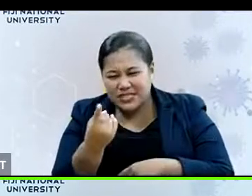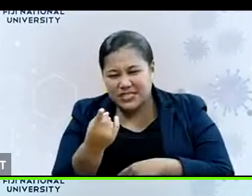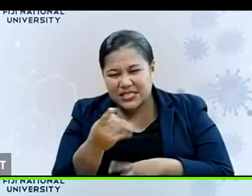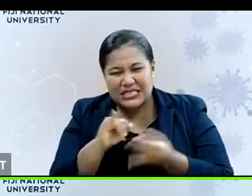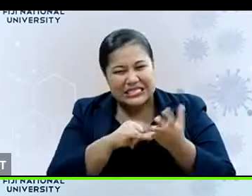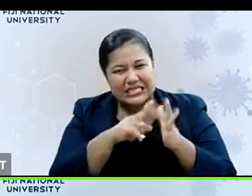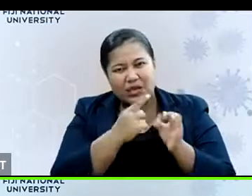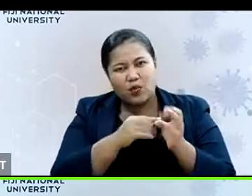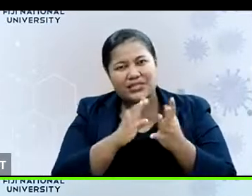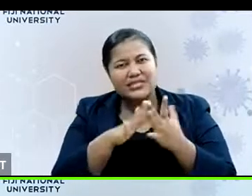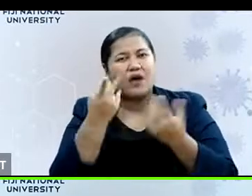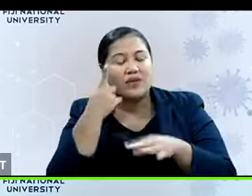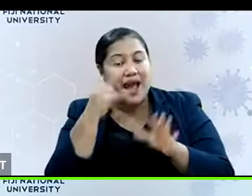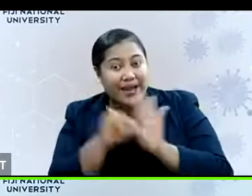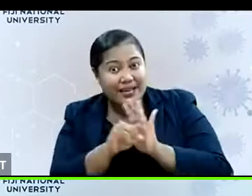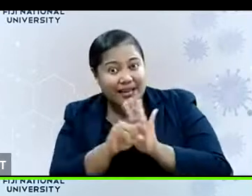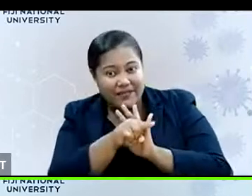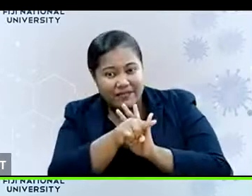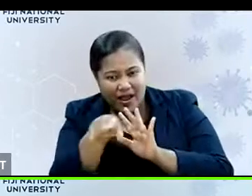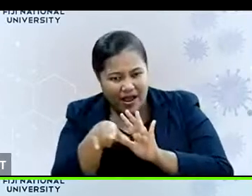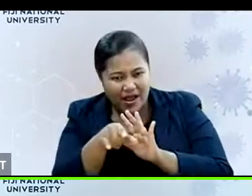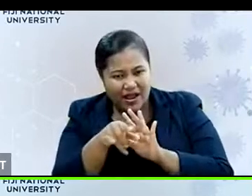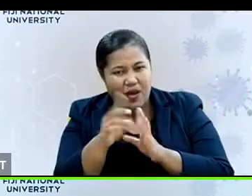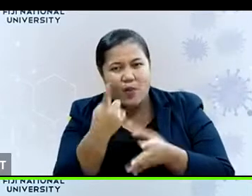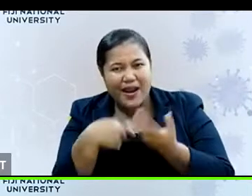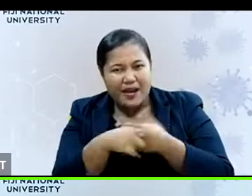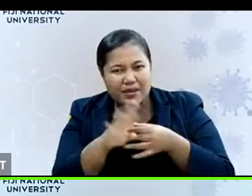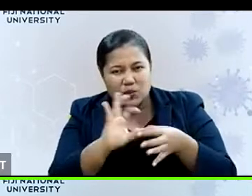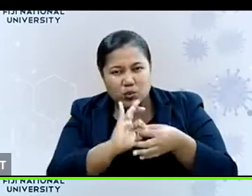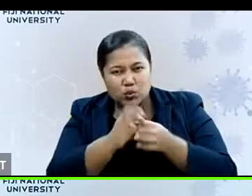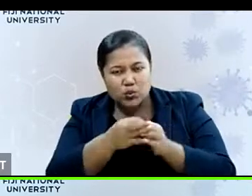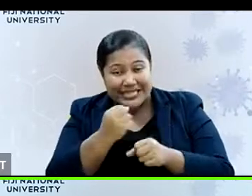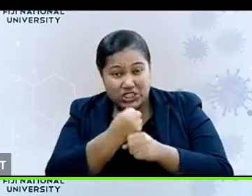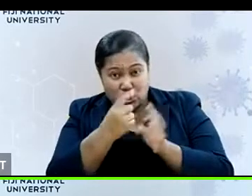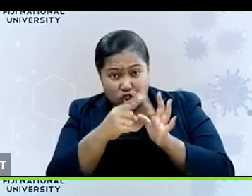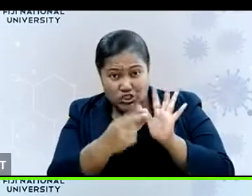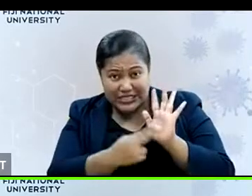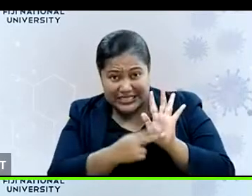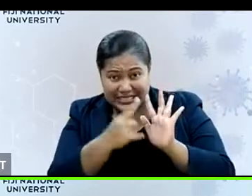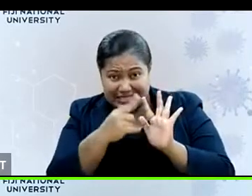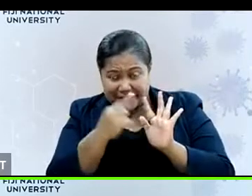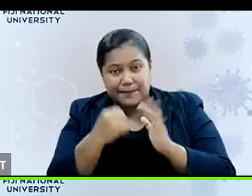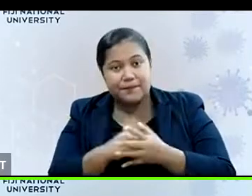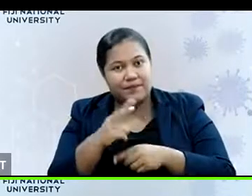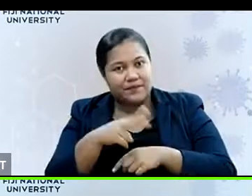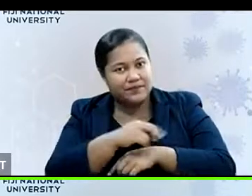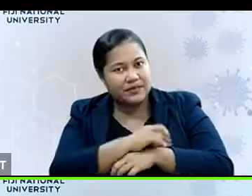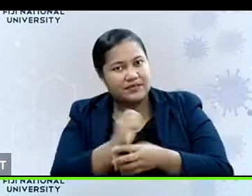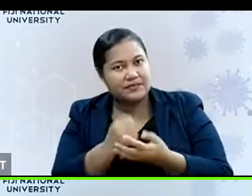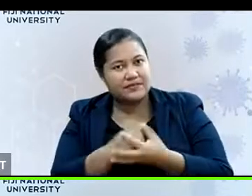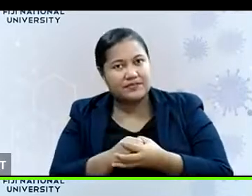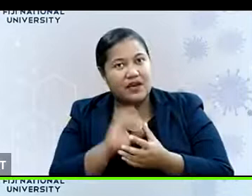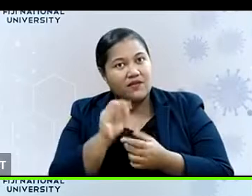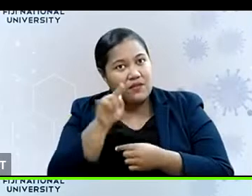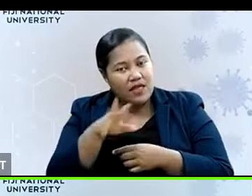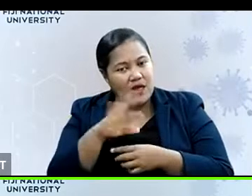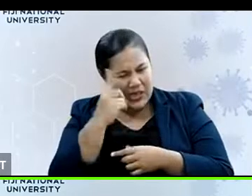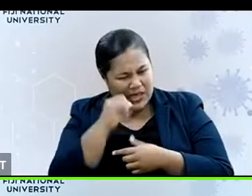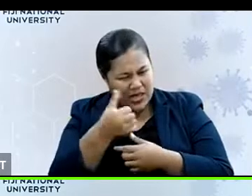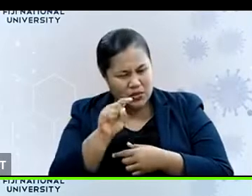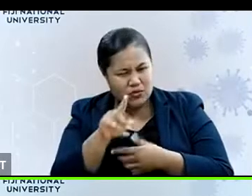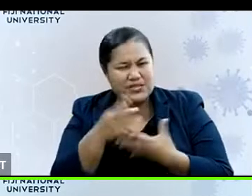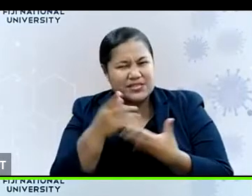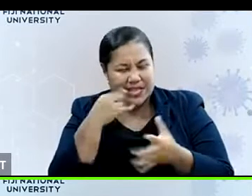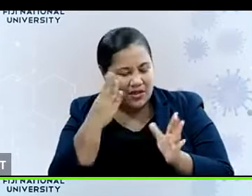it recognizes the specific sequences in the genome of the virus and amplifies that up so it can be detected.